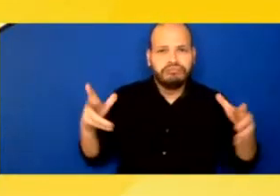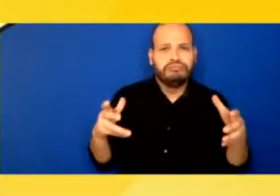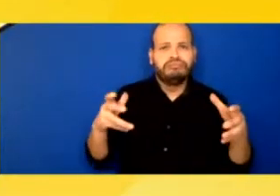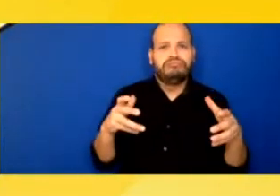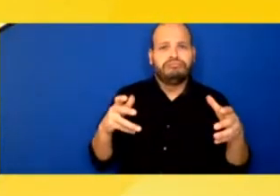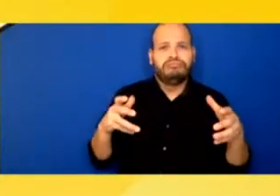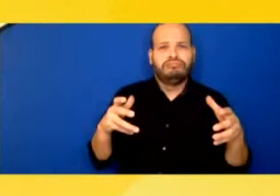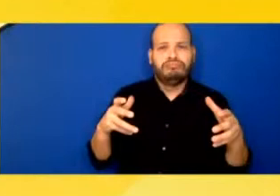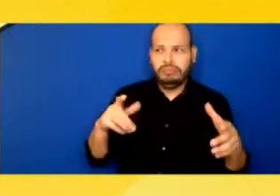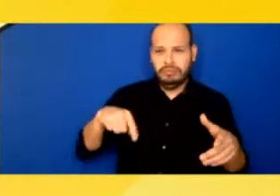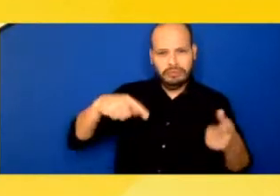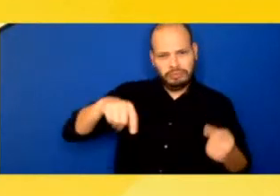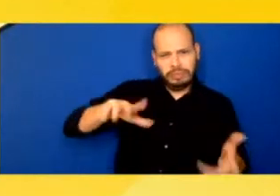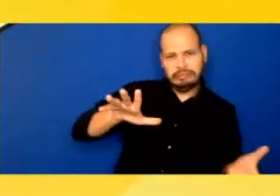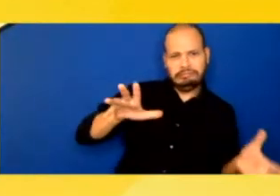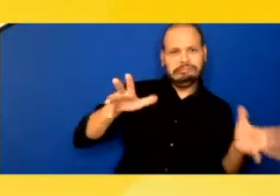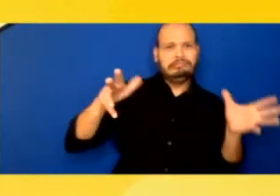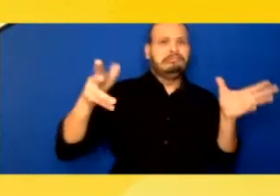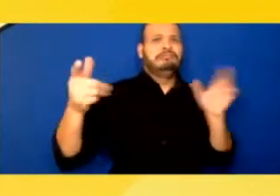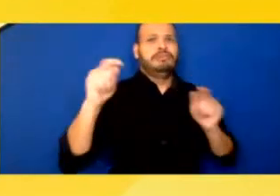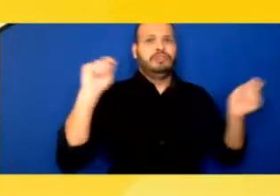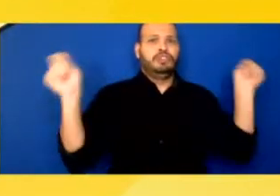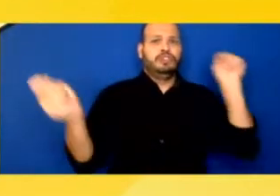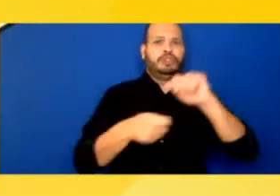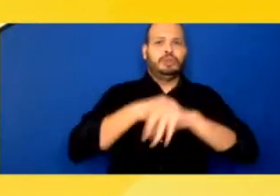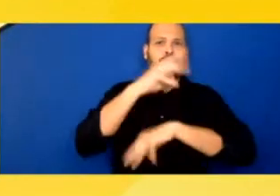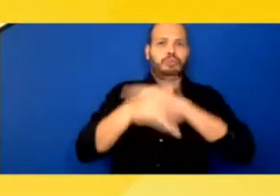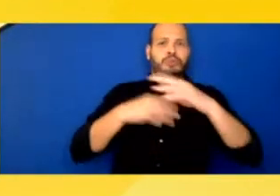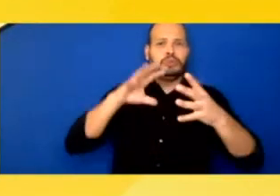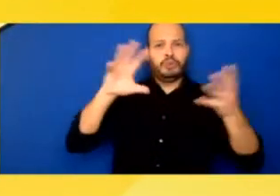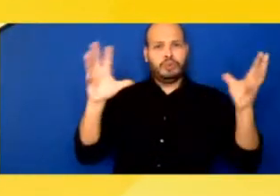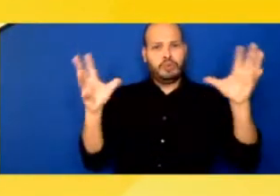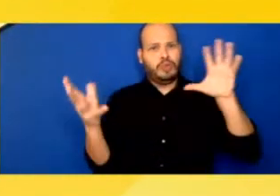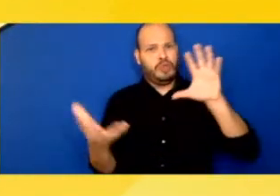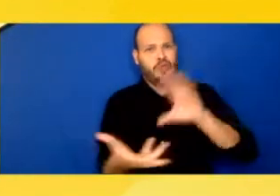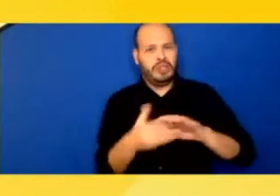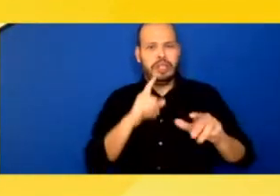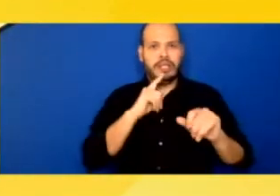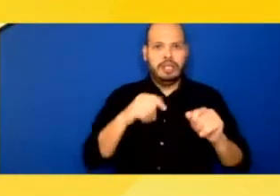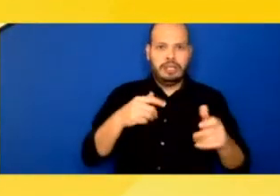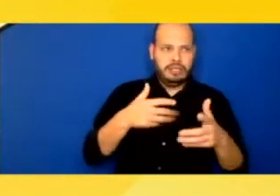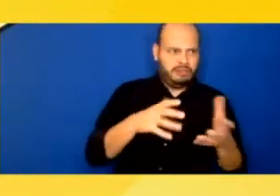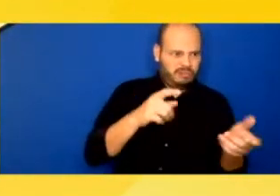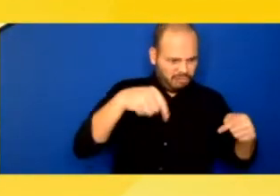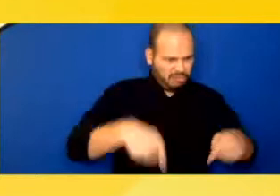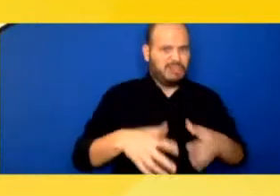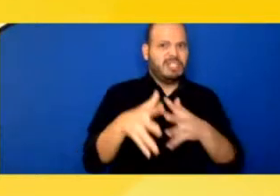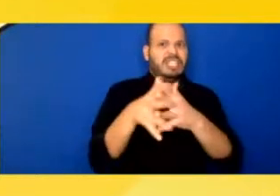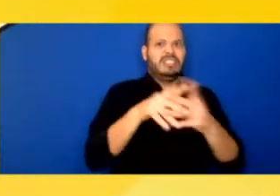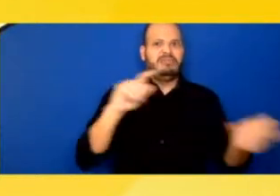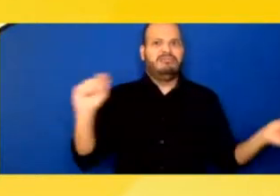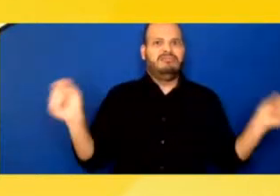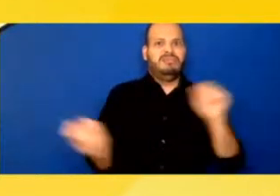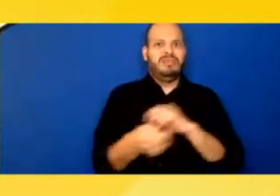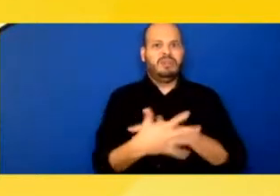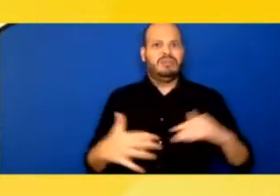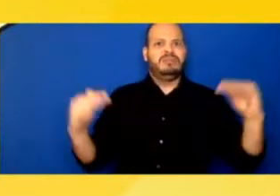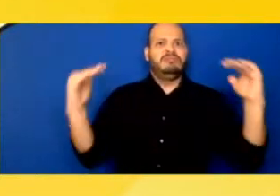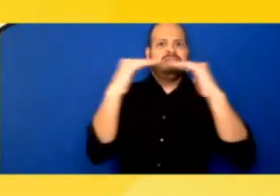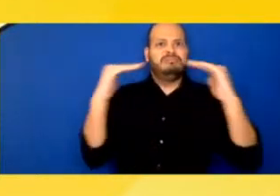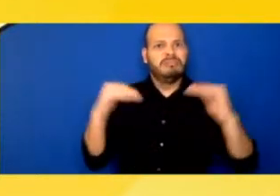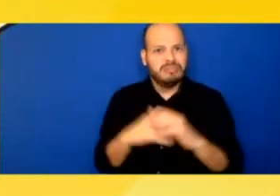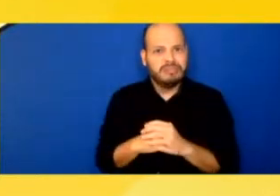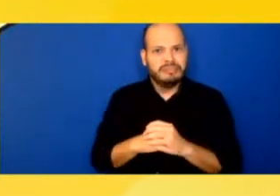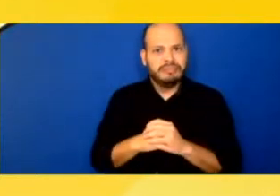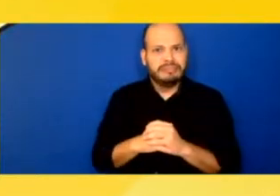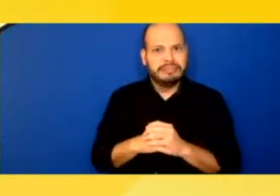our country for our good and your glory. It's in your strong and mighty name that we pray.